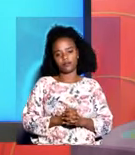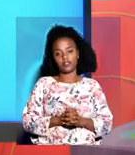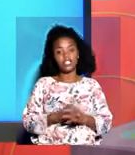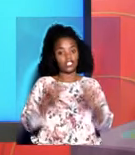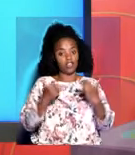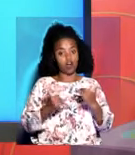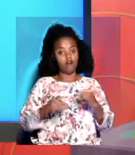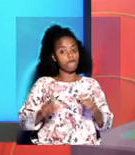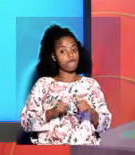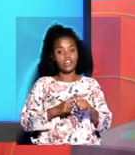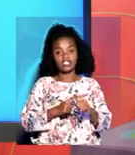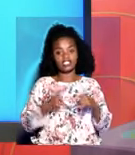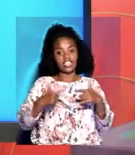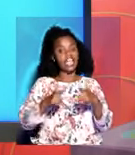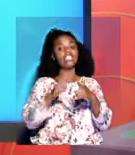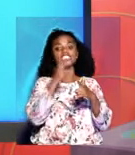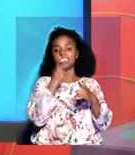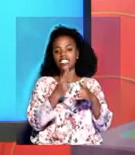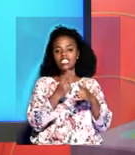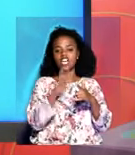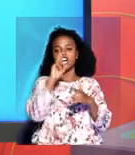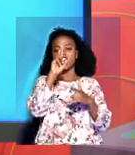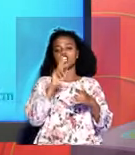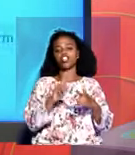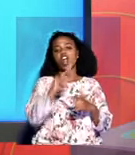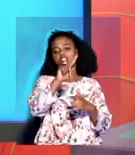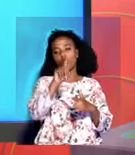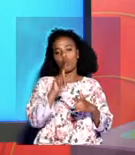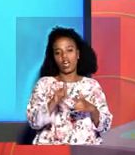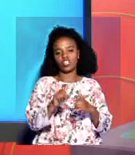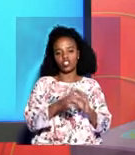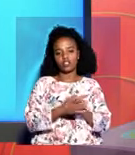Now first let's see rational equation.